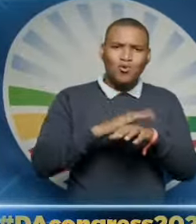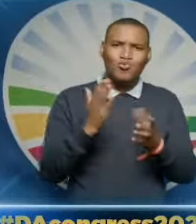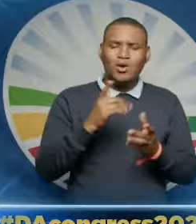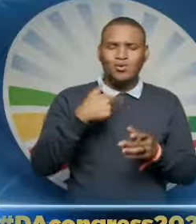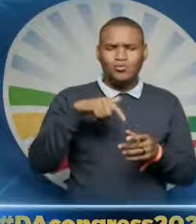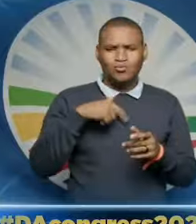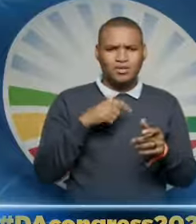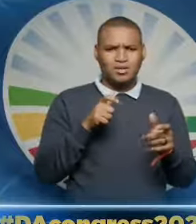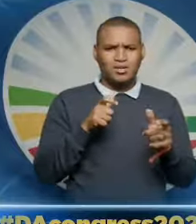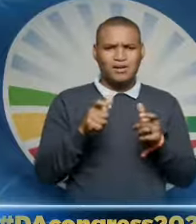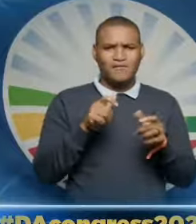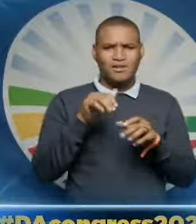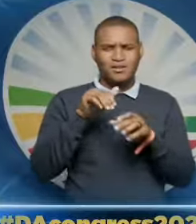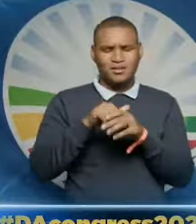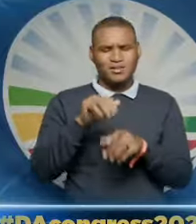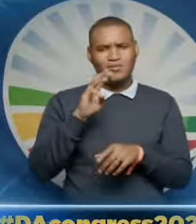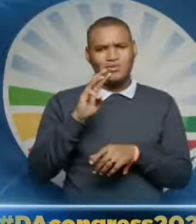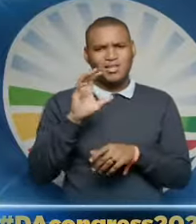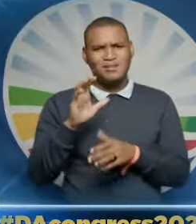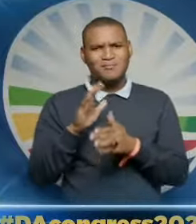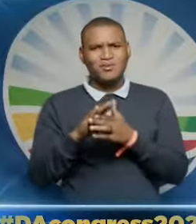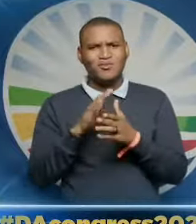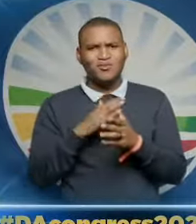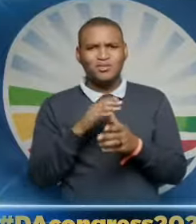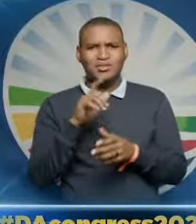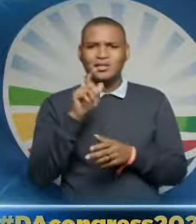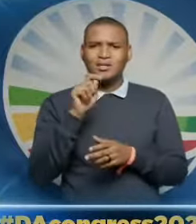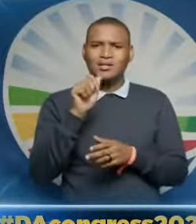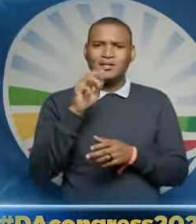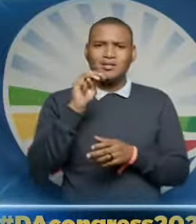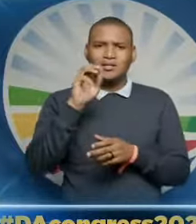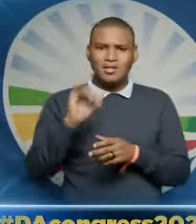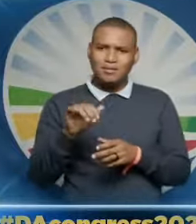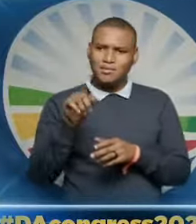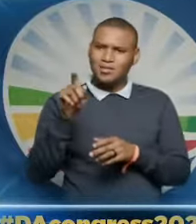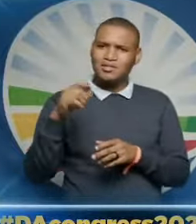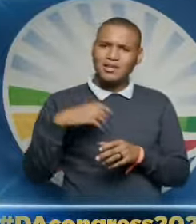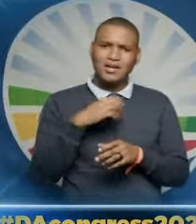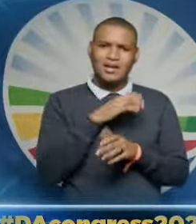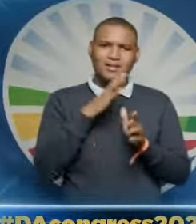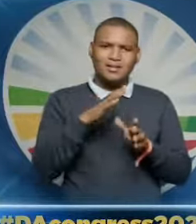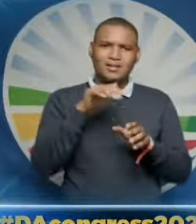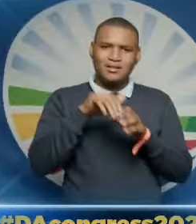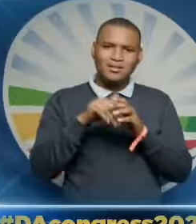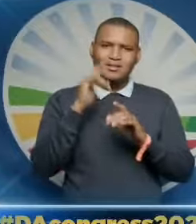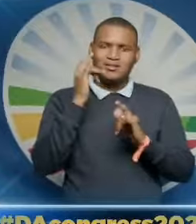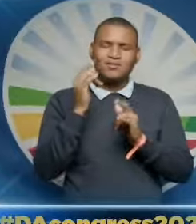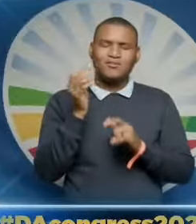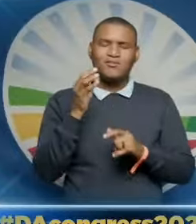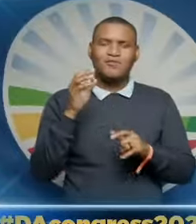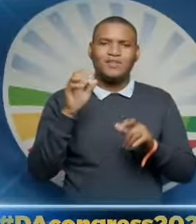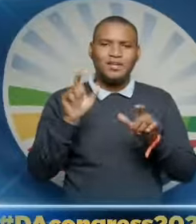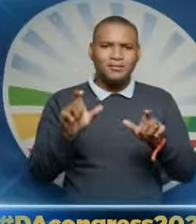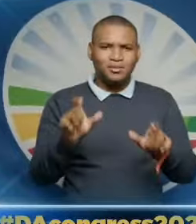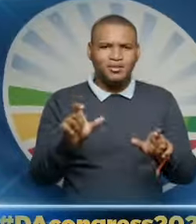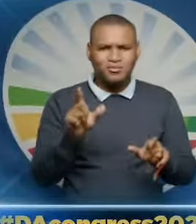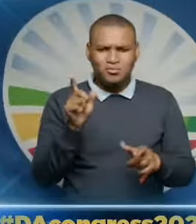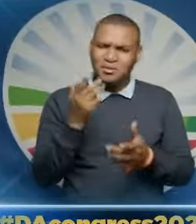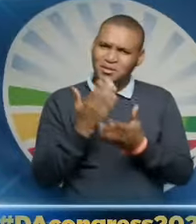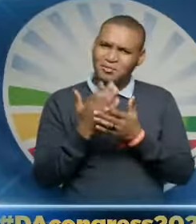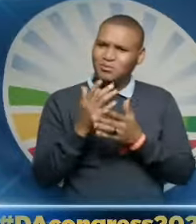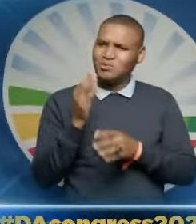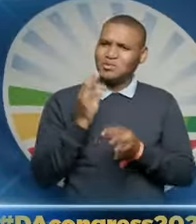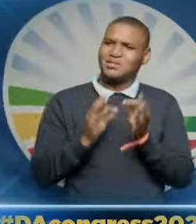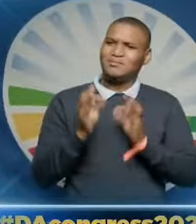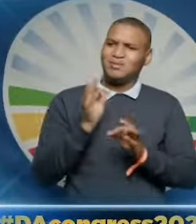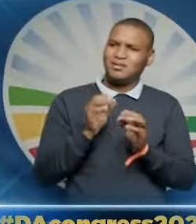govern in the Western Cape, because Tammy Jackson is in fact a councillor in the city of Cape Town. Would you be able to tell us some